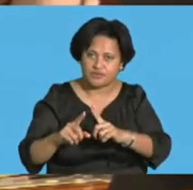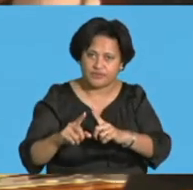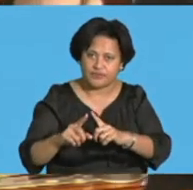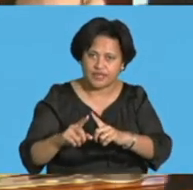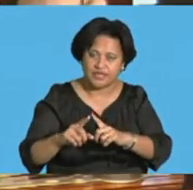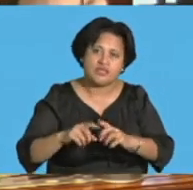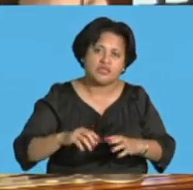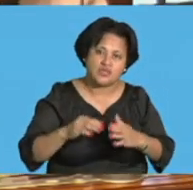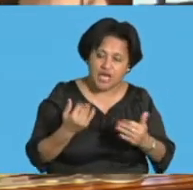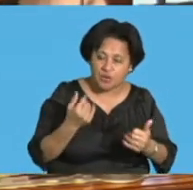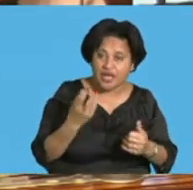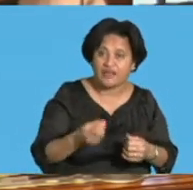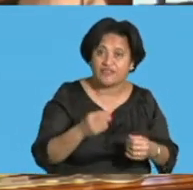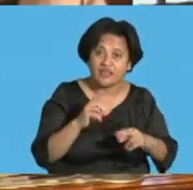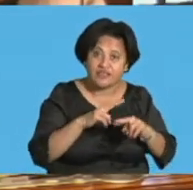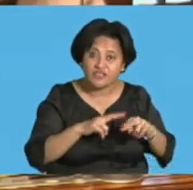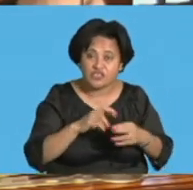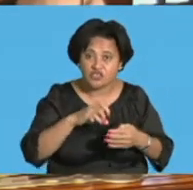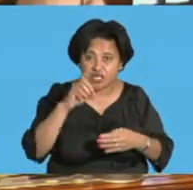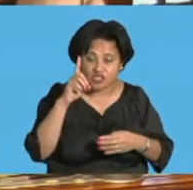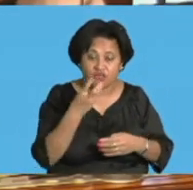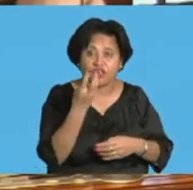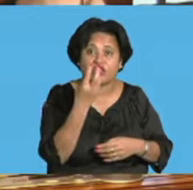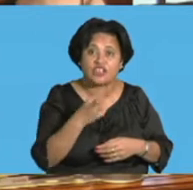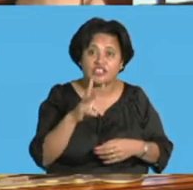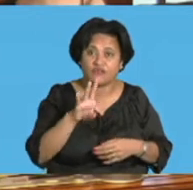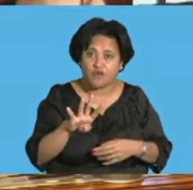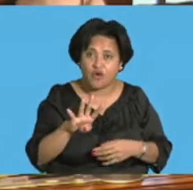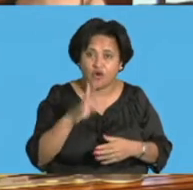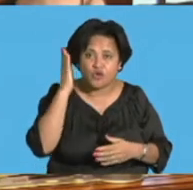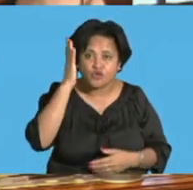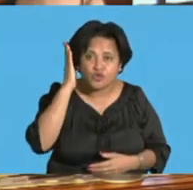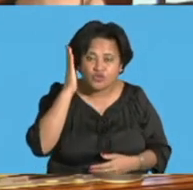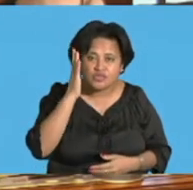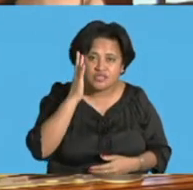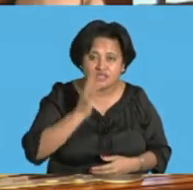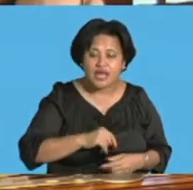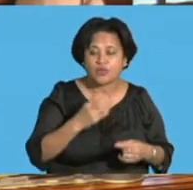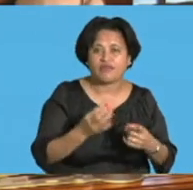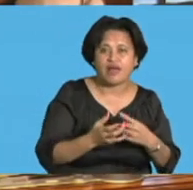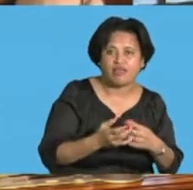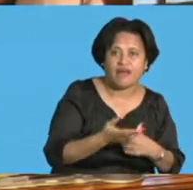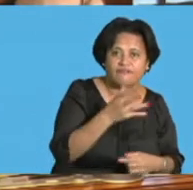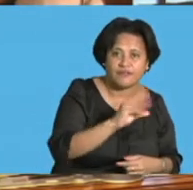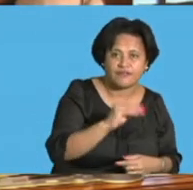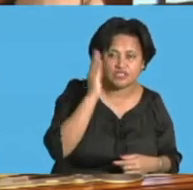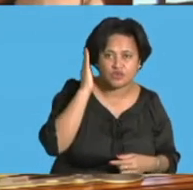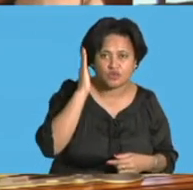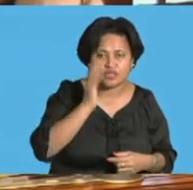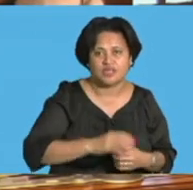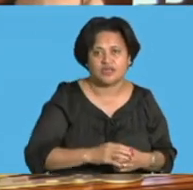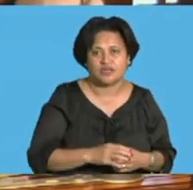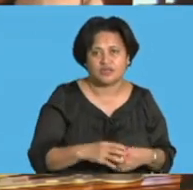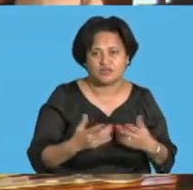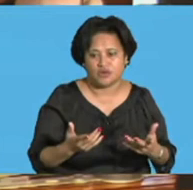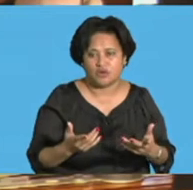centralized the free education grant of 34 schools and having recently decentralized 50. It is said that we have to do this